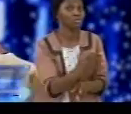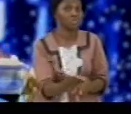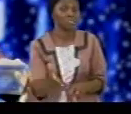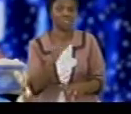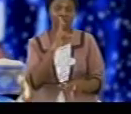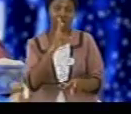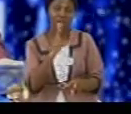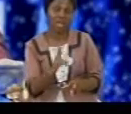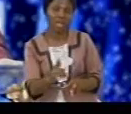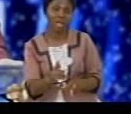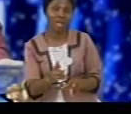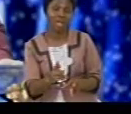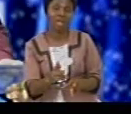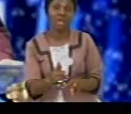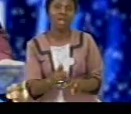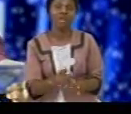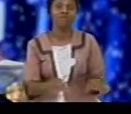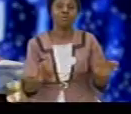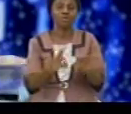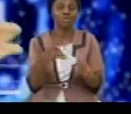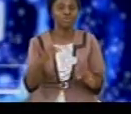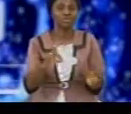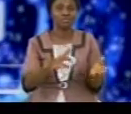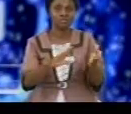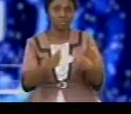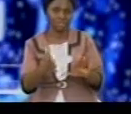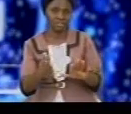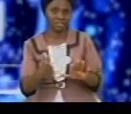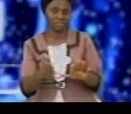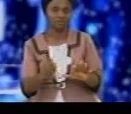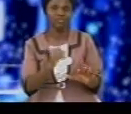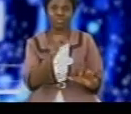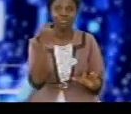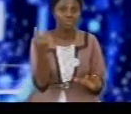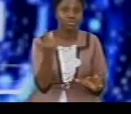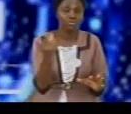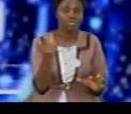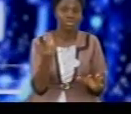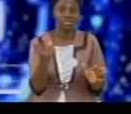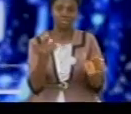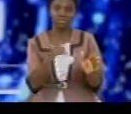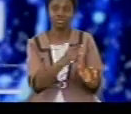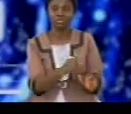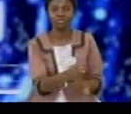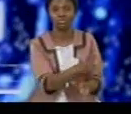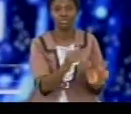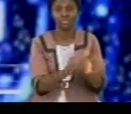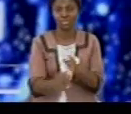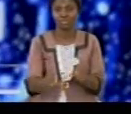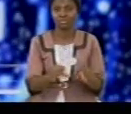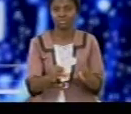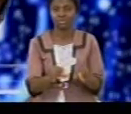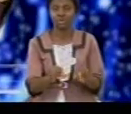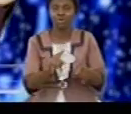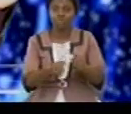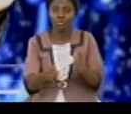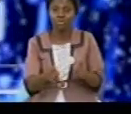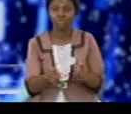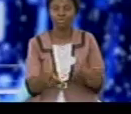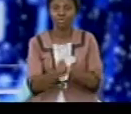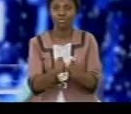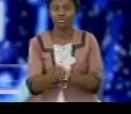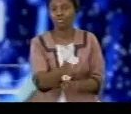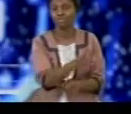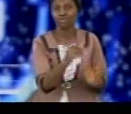but have pleasure in them that do them. Lust, carnality, wickedness, evil dreams,